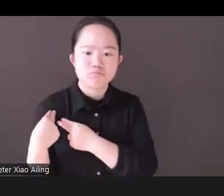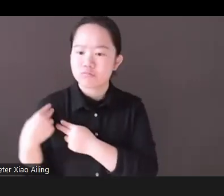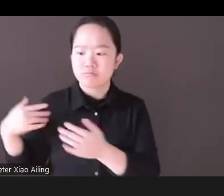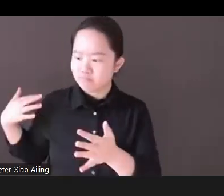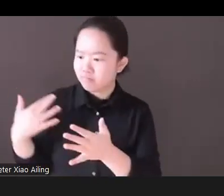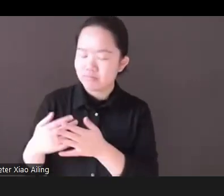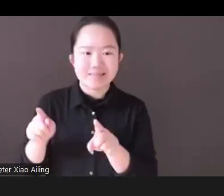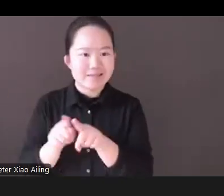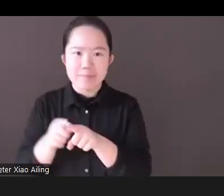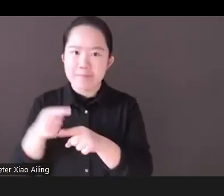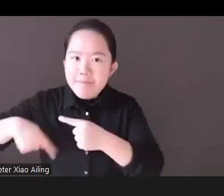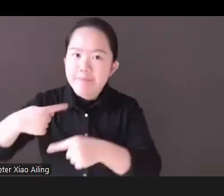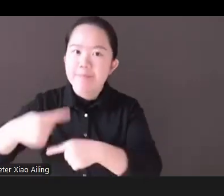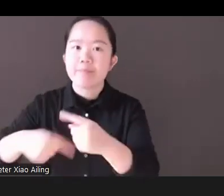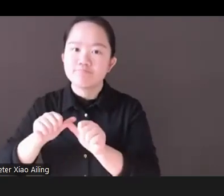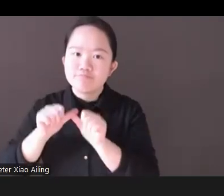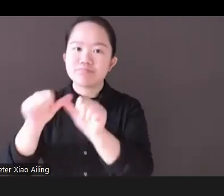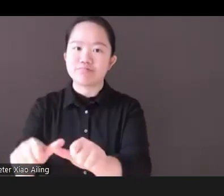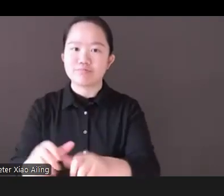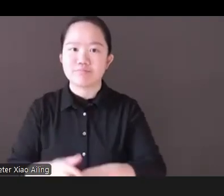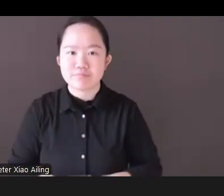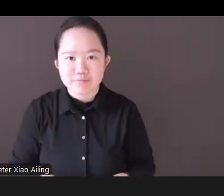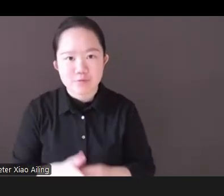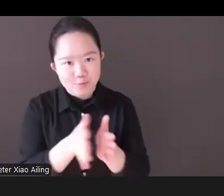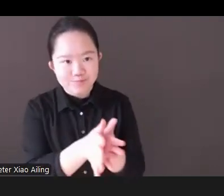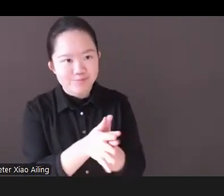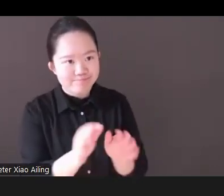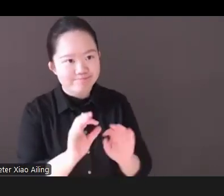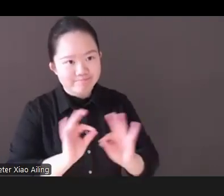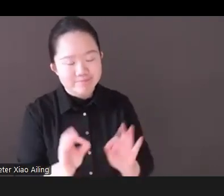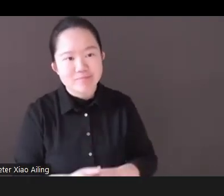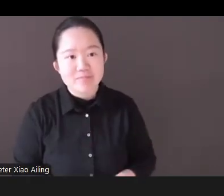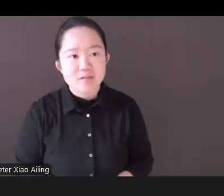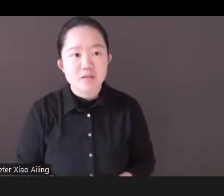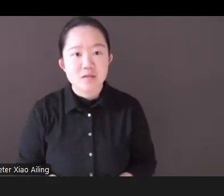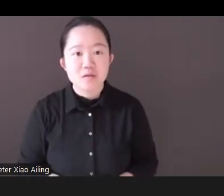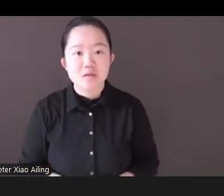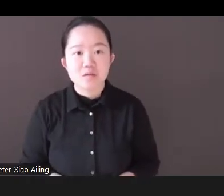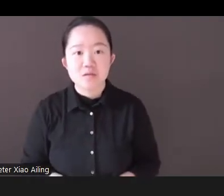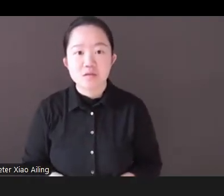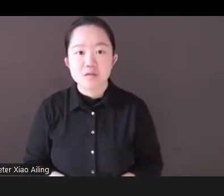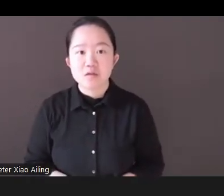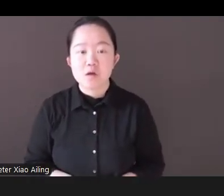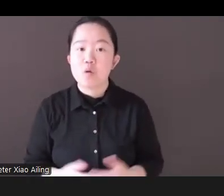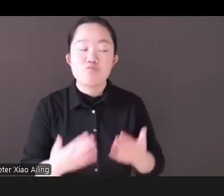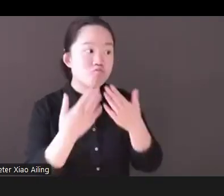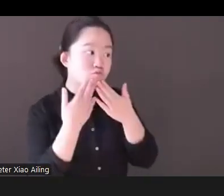Telecom Authority, Carmen, could you tell us a little bit about how your organization plans to conduct the